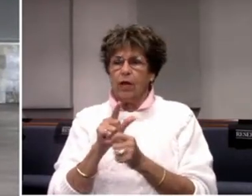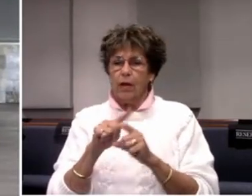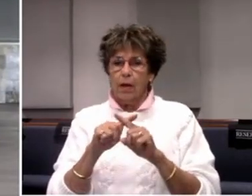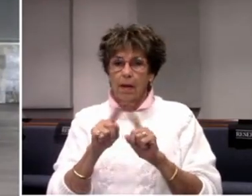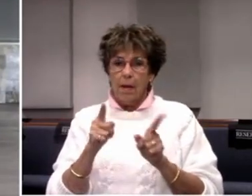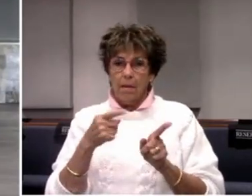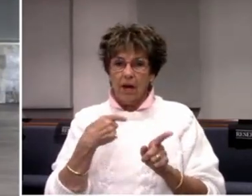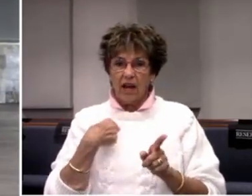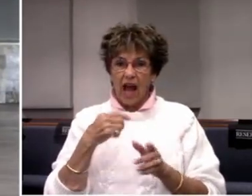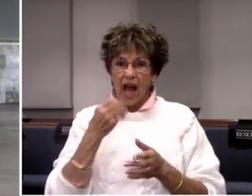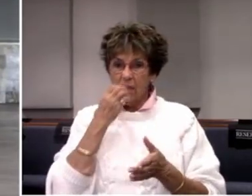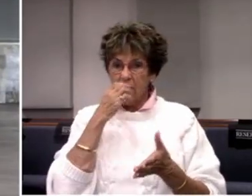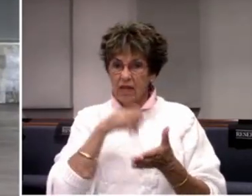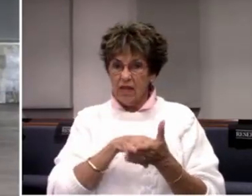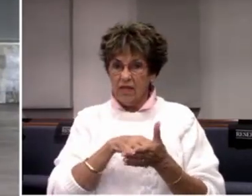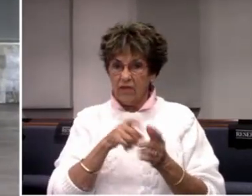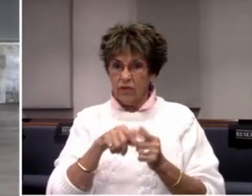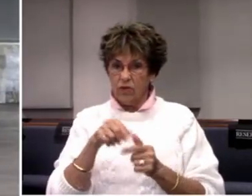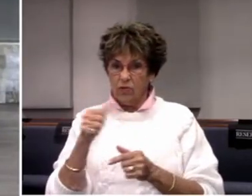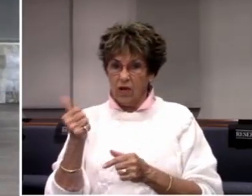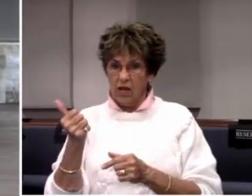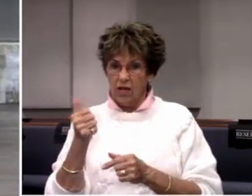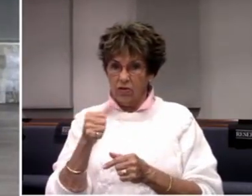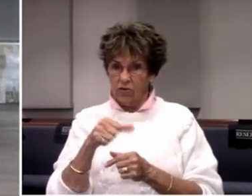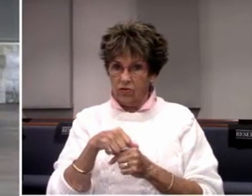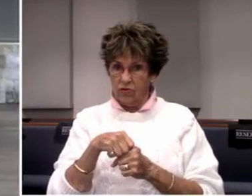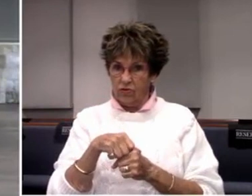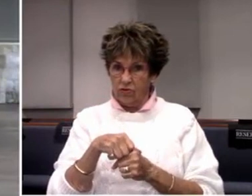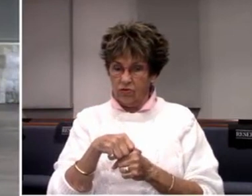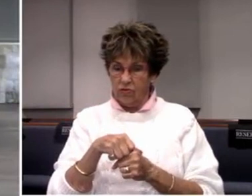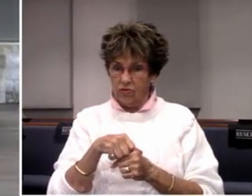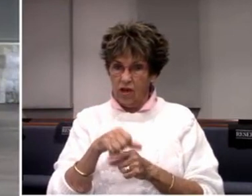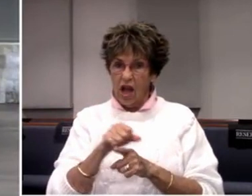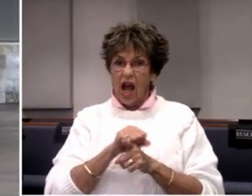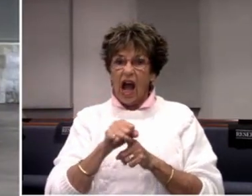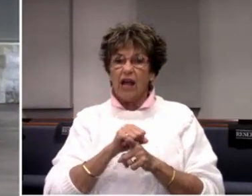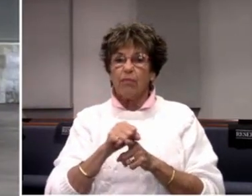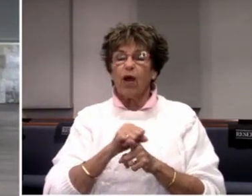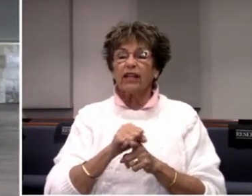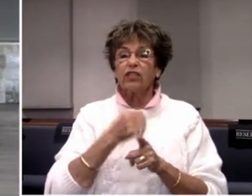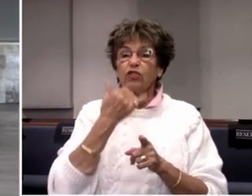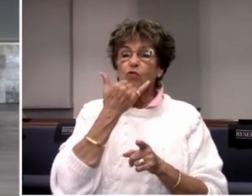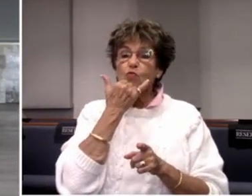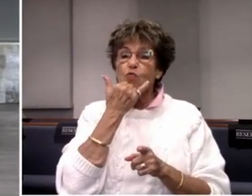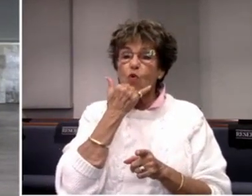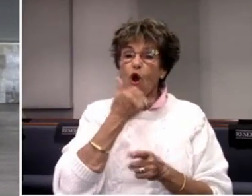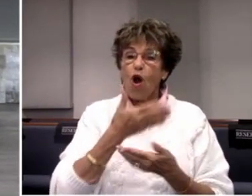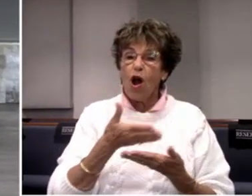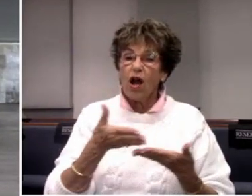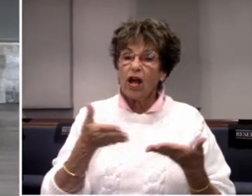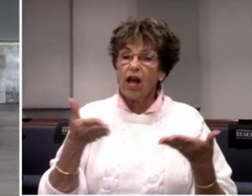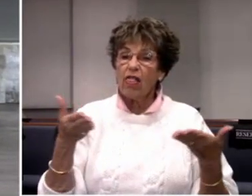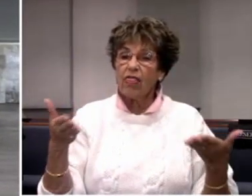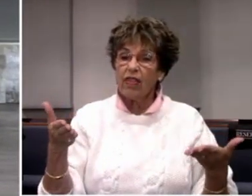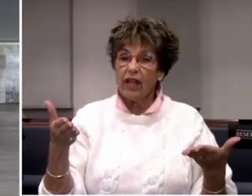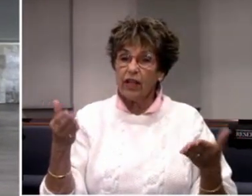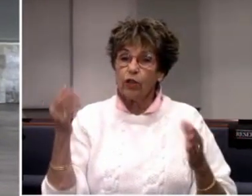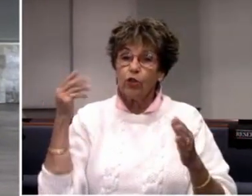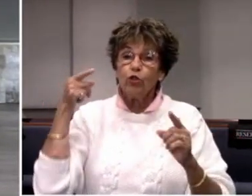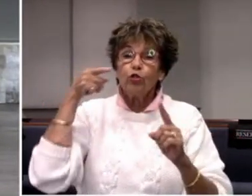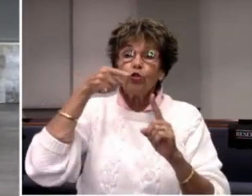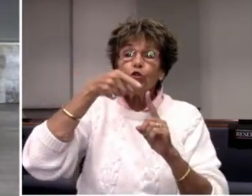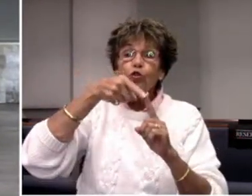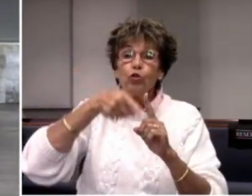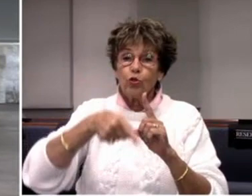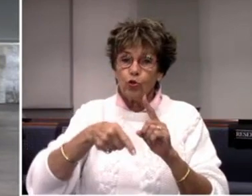for evil, or I practice eye for eye, or I practice retribution, or I practice a bad temper, or I practice